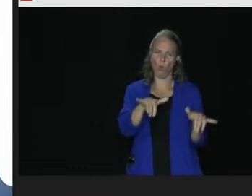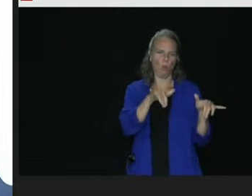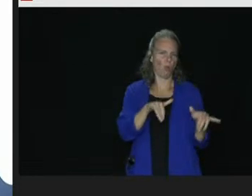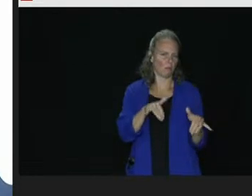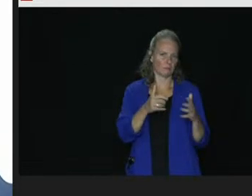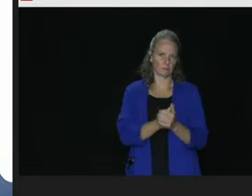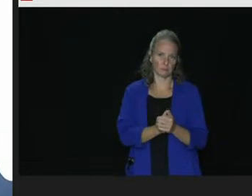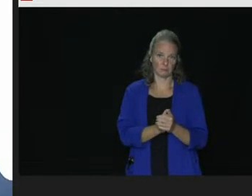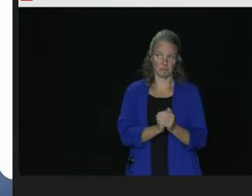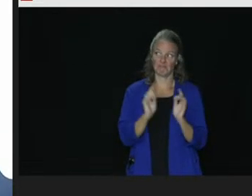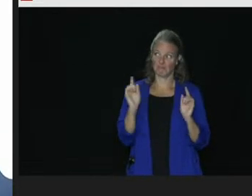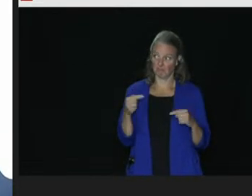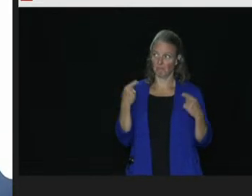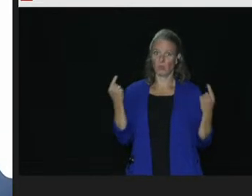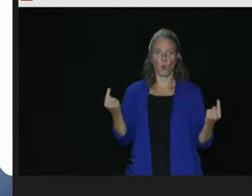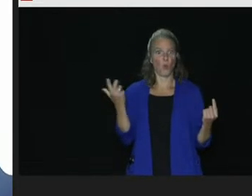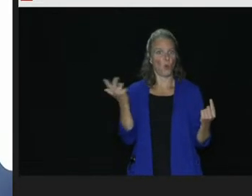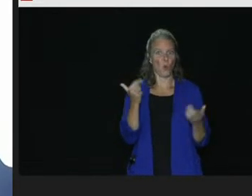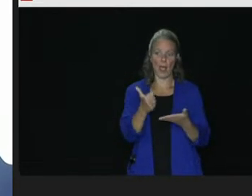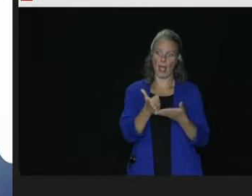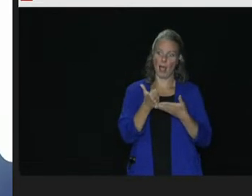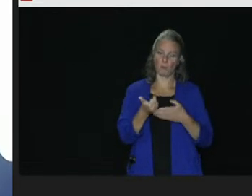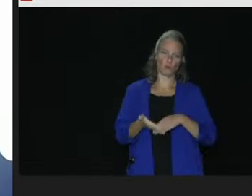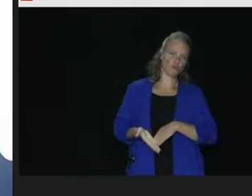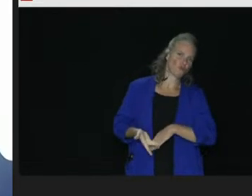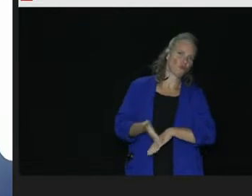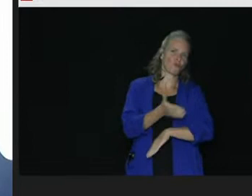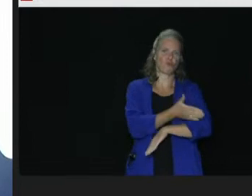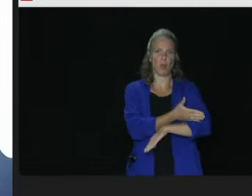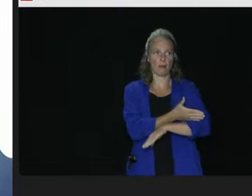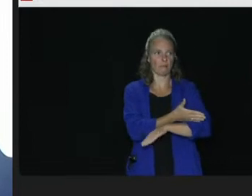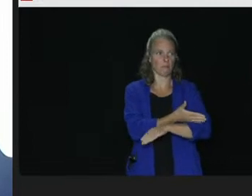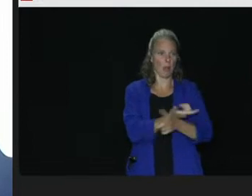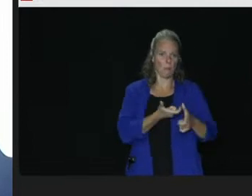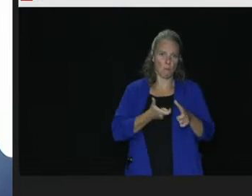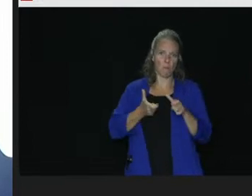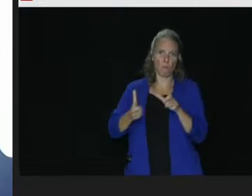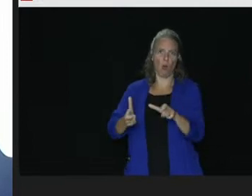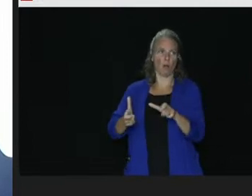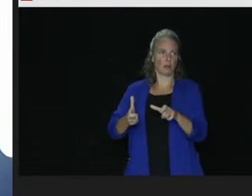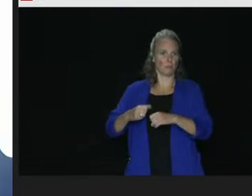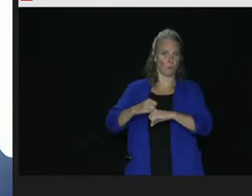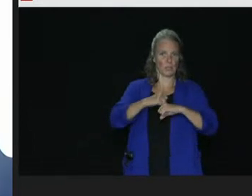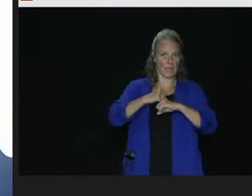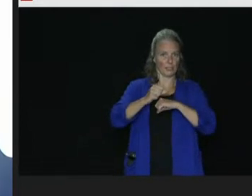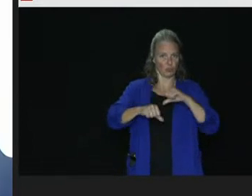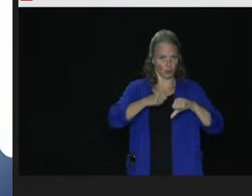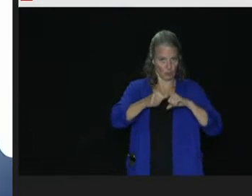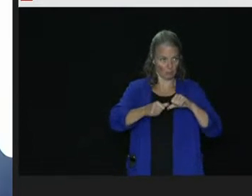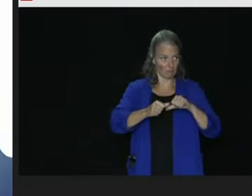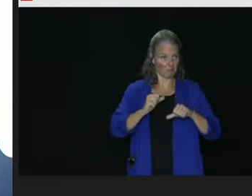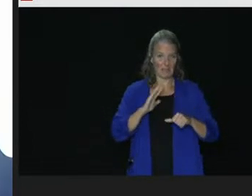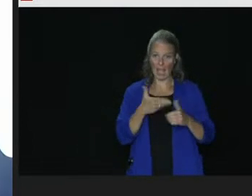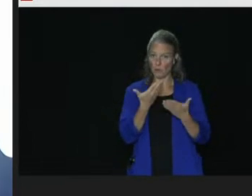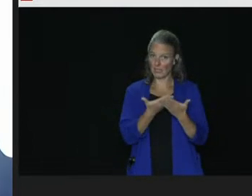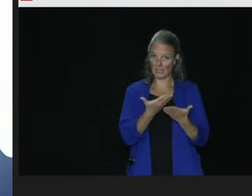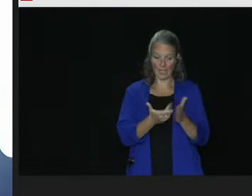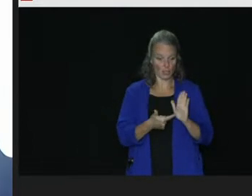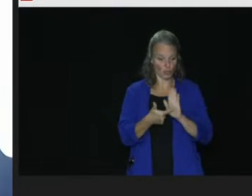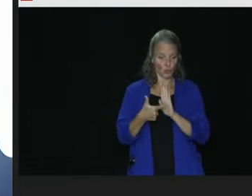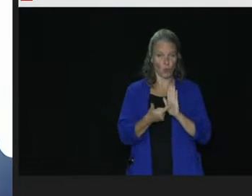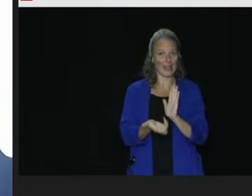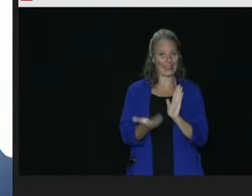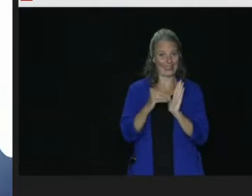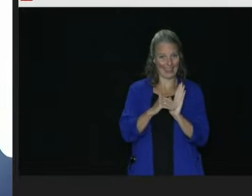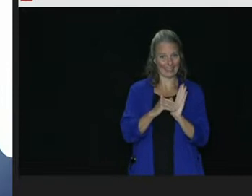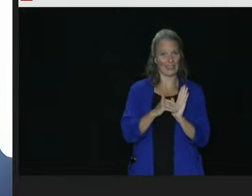great effect in terms of protecting the Canadian population. If you look at the data we presented again, the most important, I think, lesson is